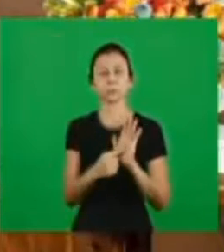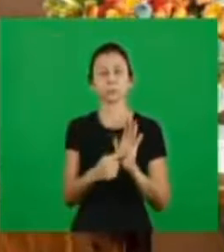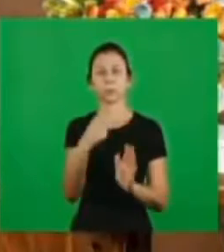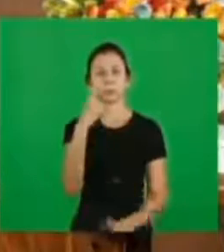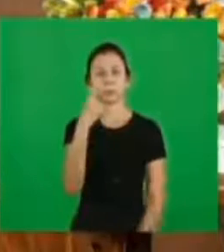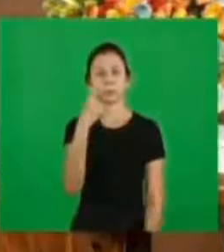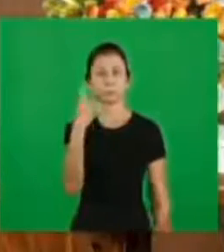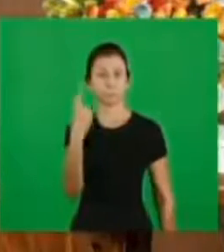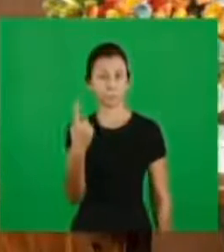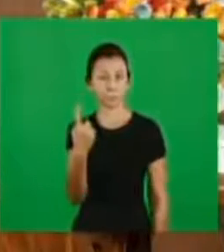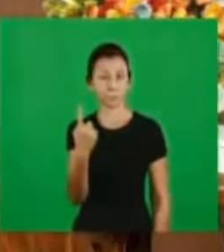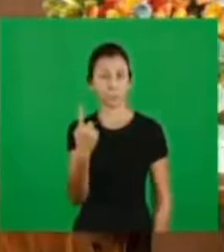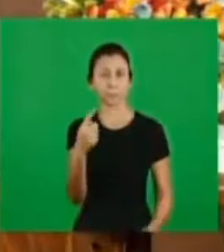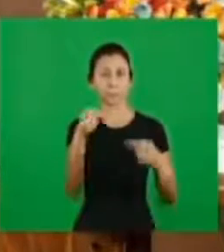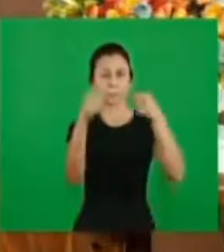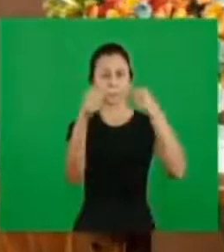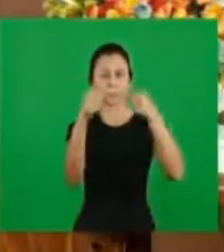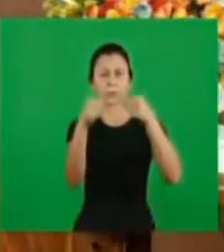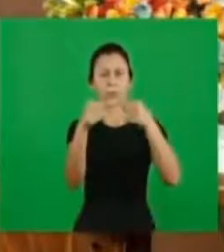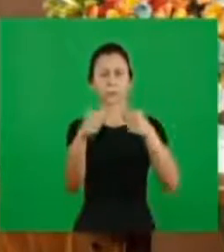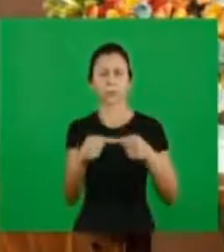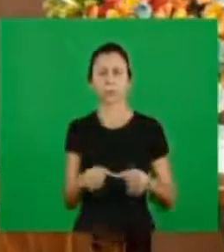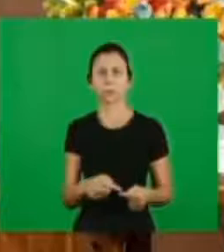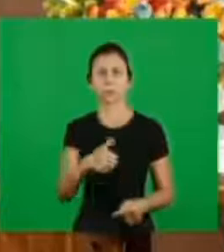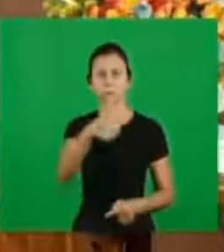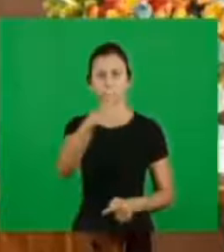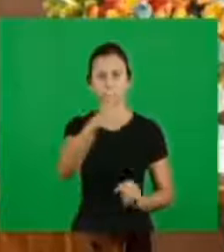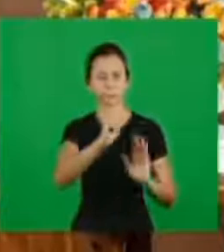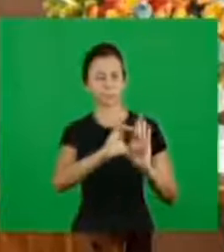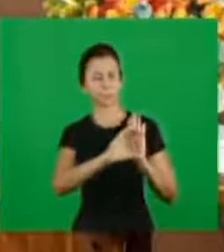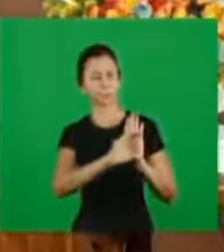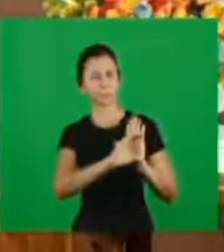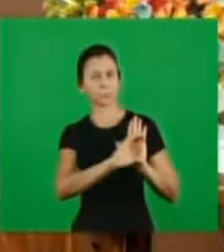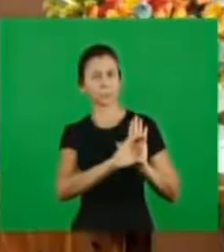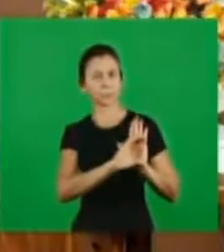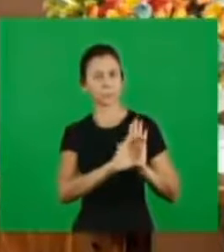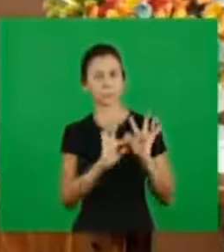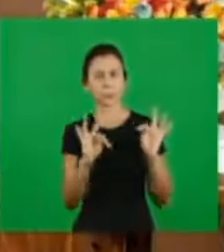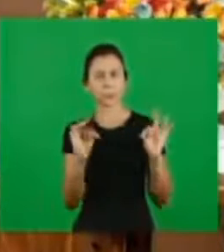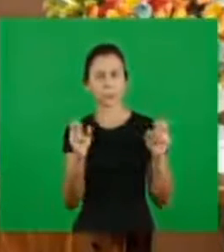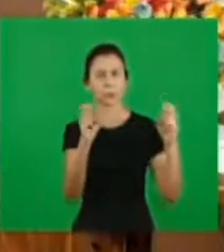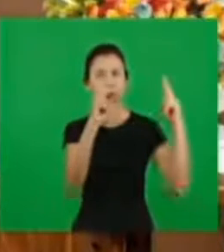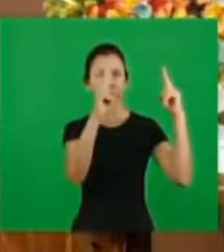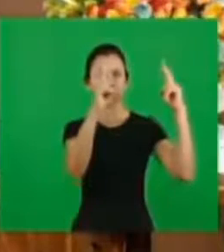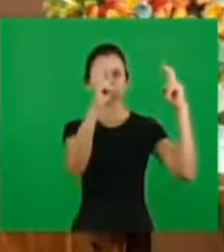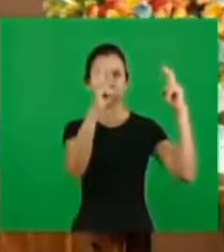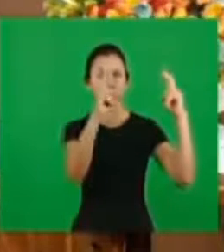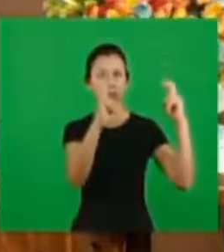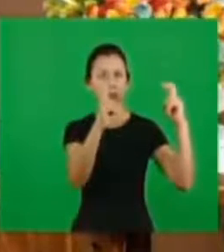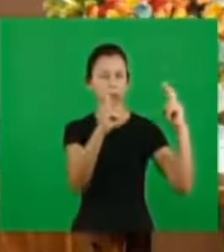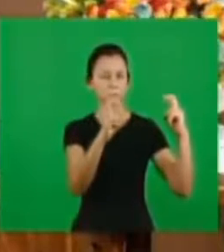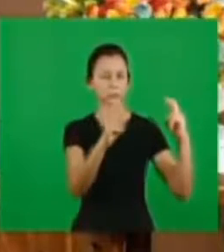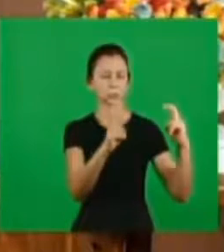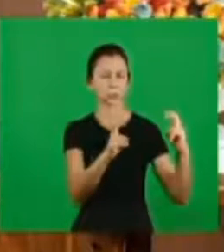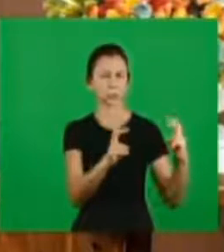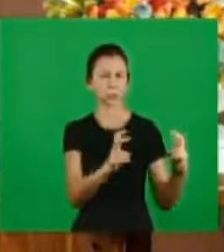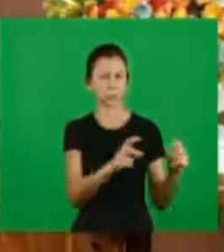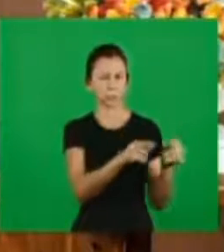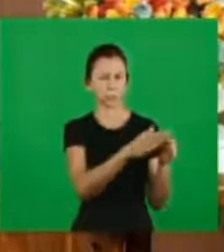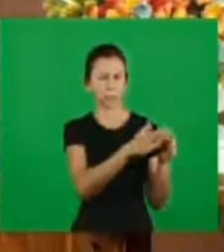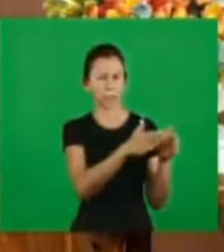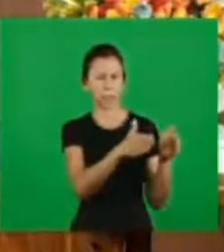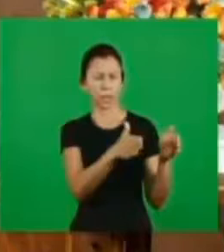connected. It's interesting here, they're connected to the first chapter. All the titles, the glorious titles are